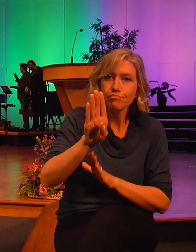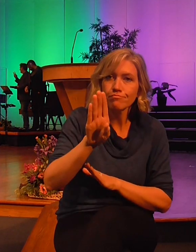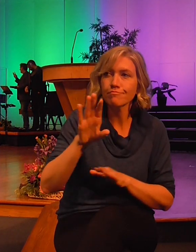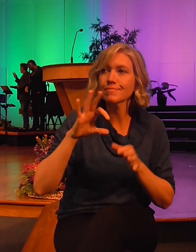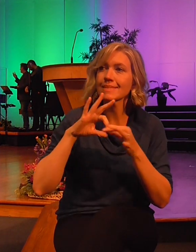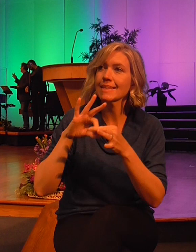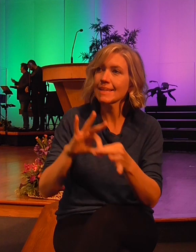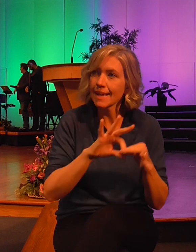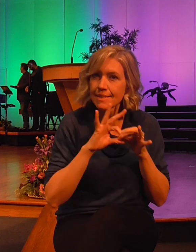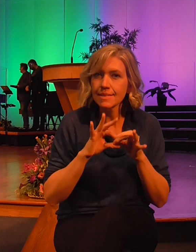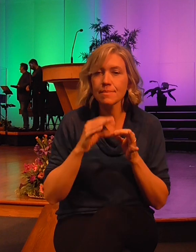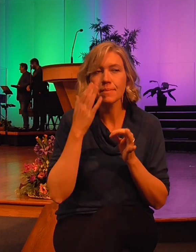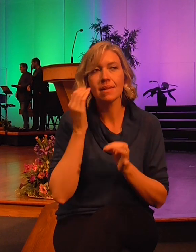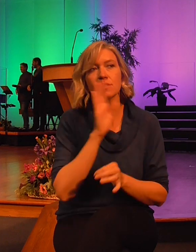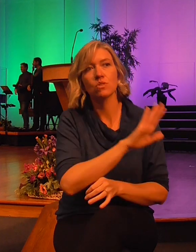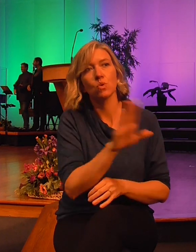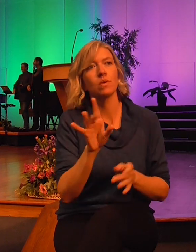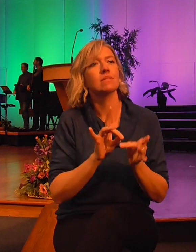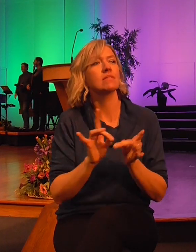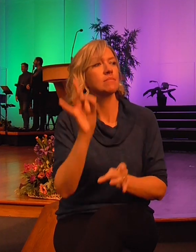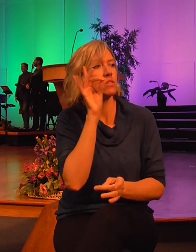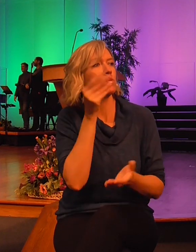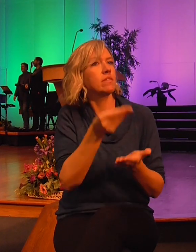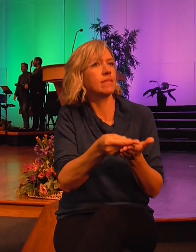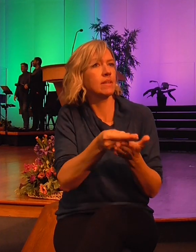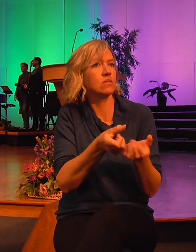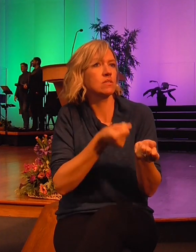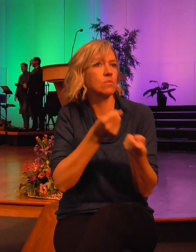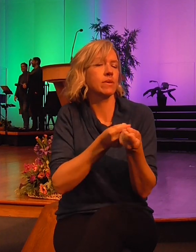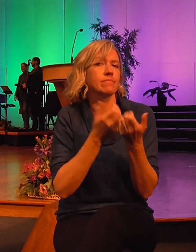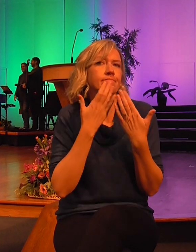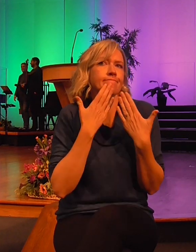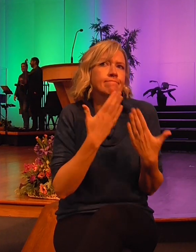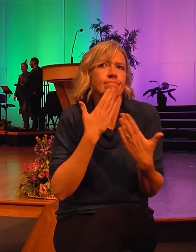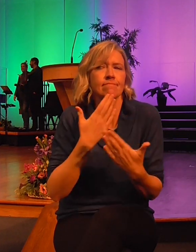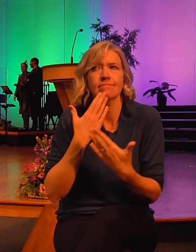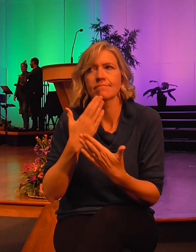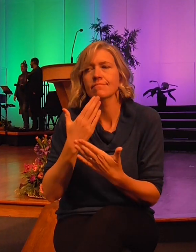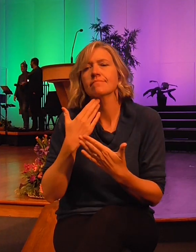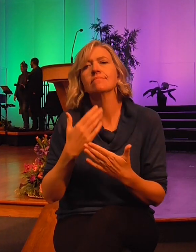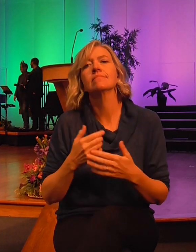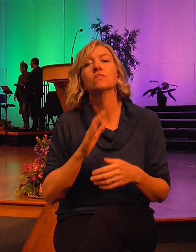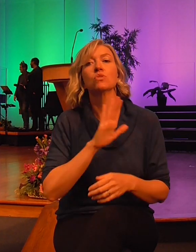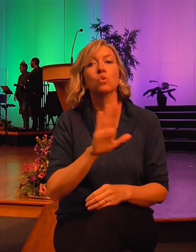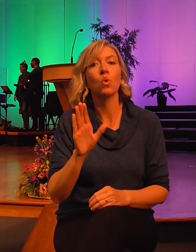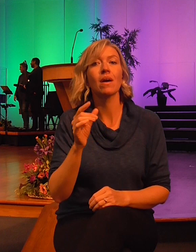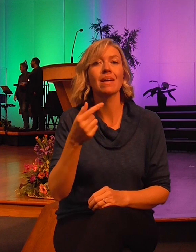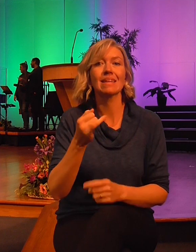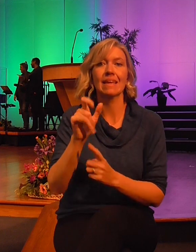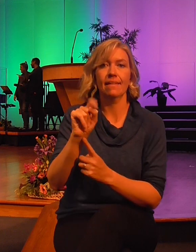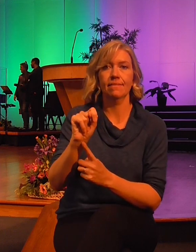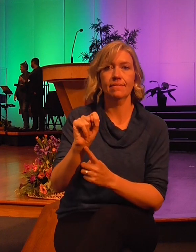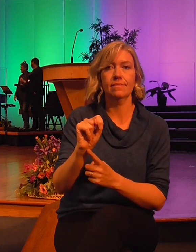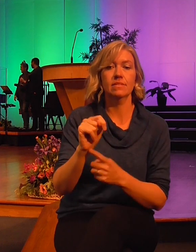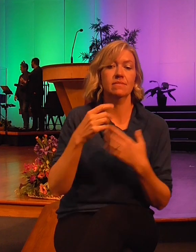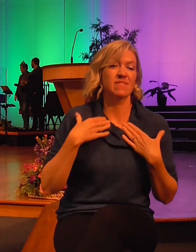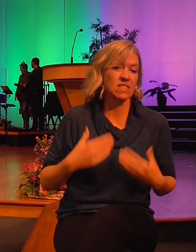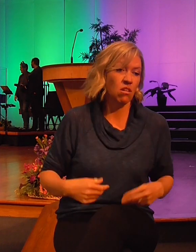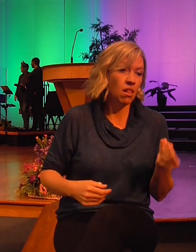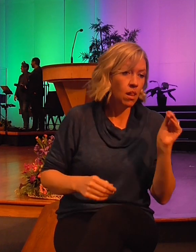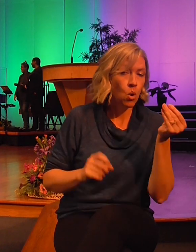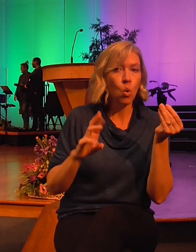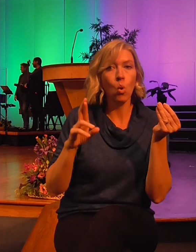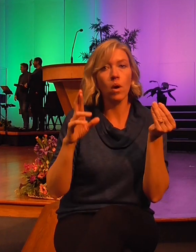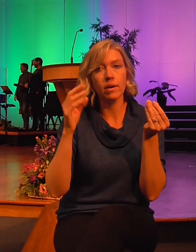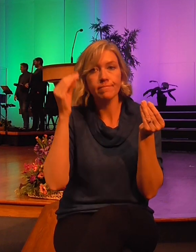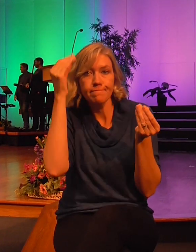because of your spiritual and financial support. Thank you, thank you, thank you. I invite you to take your gift, physically or metaphorically, and we're